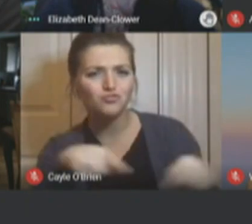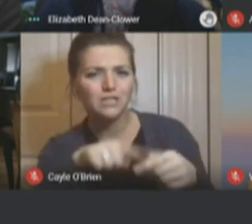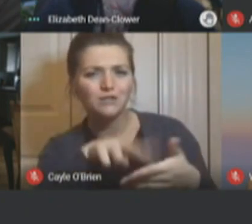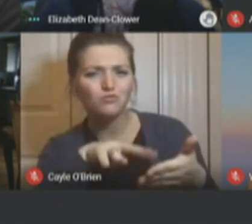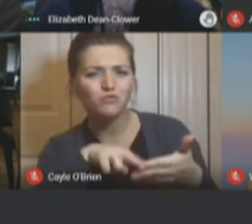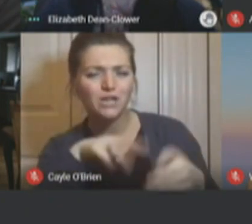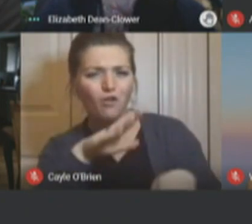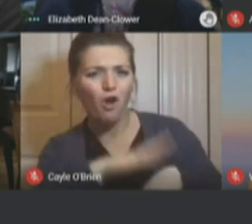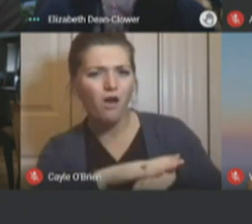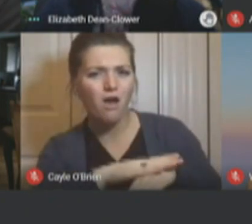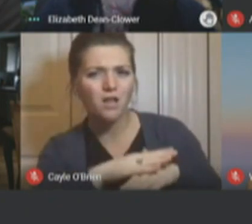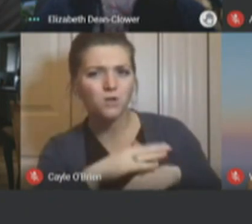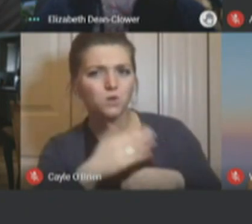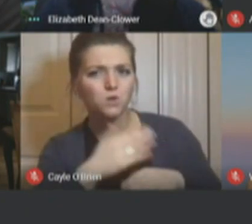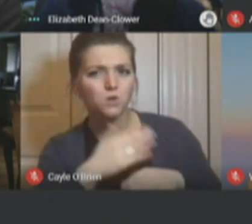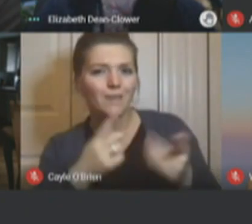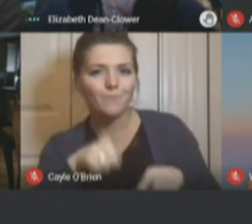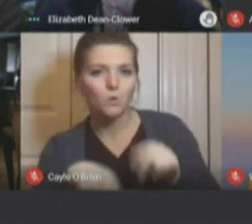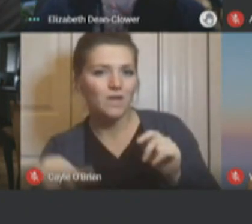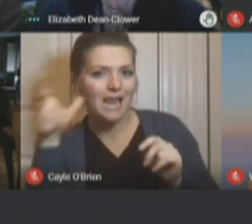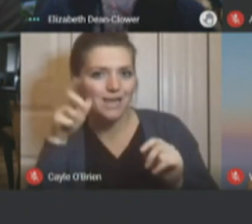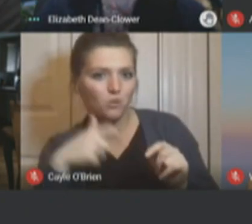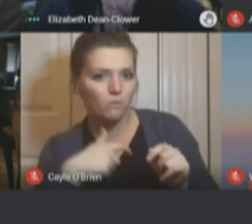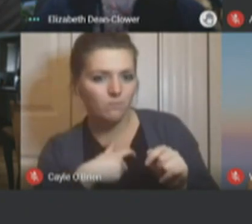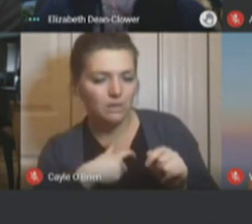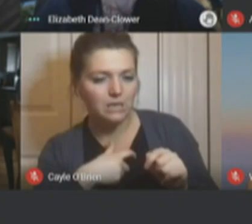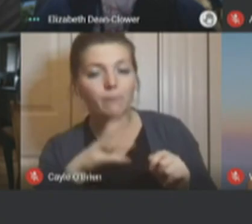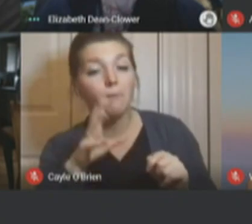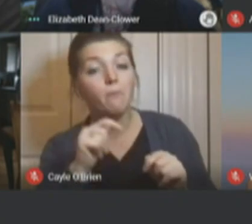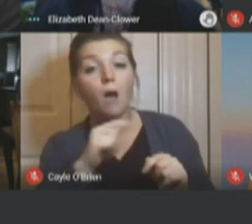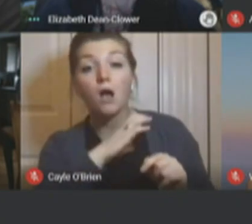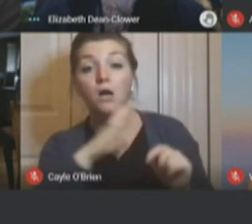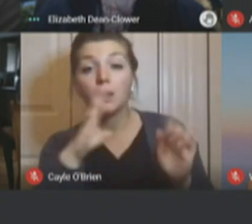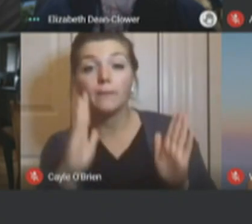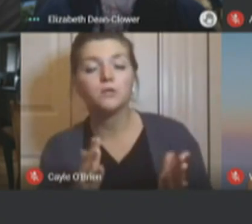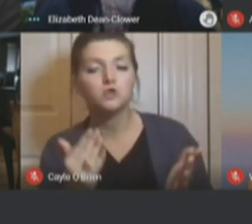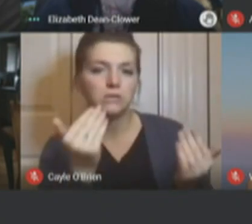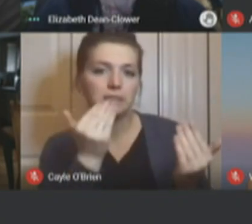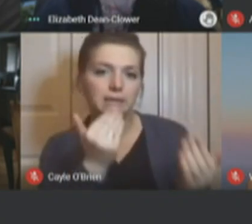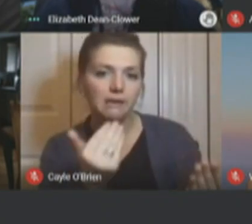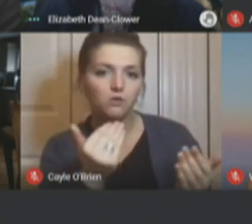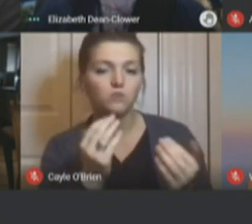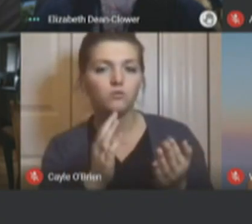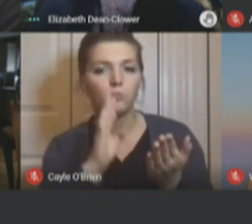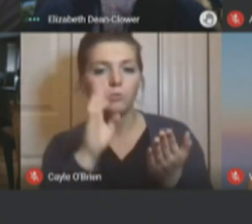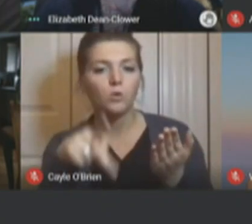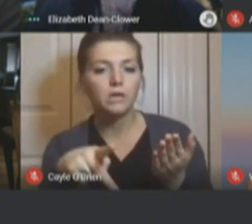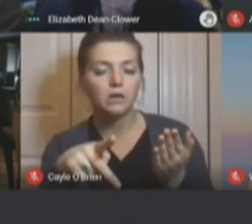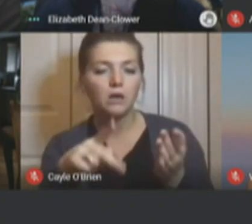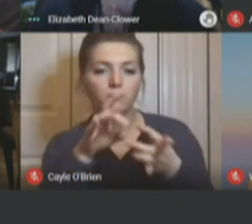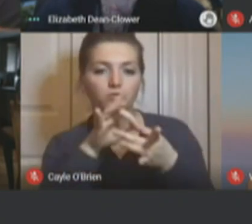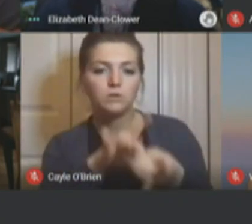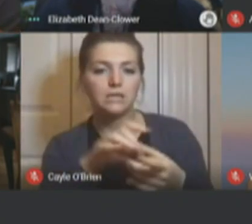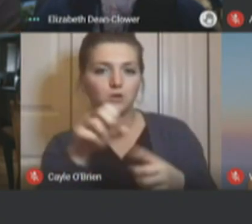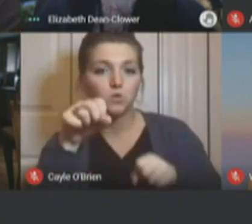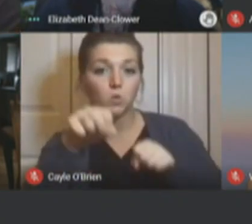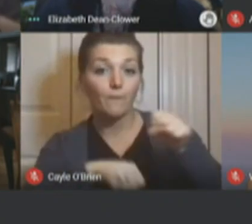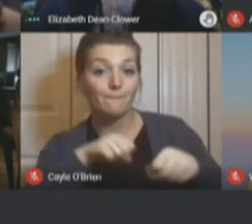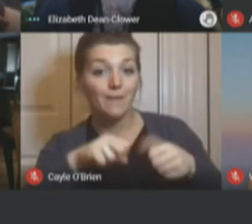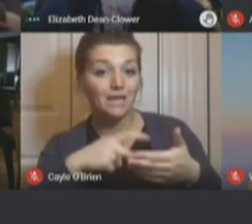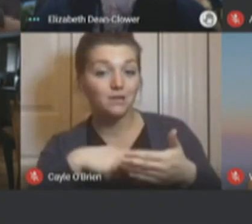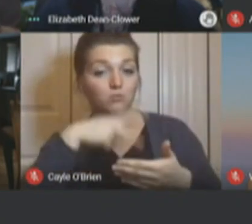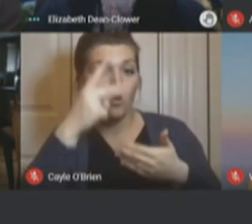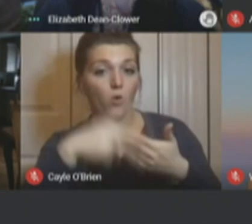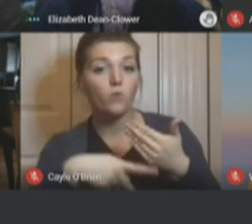I might not be heard. Commissioner, thank you for bringing up the subject of the bike program, which